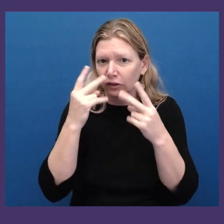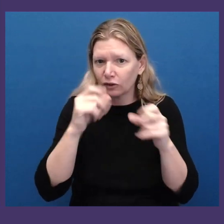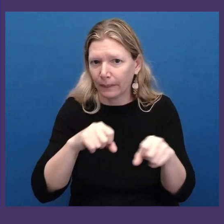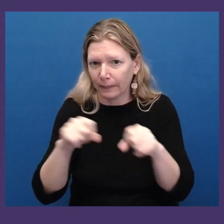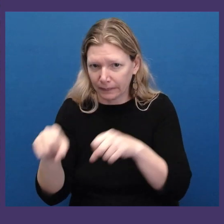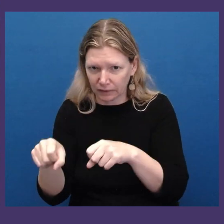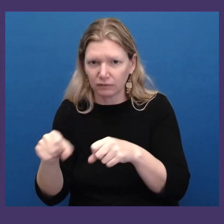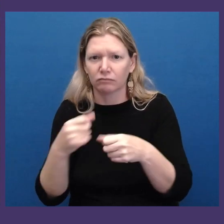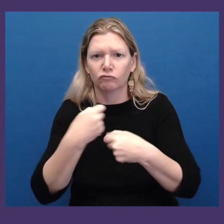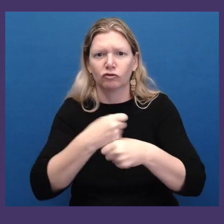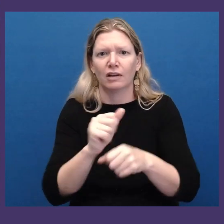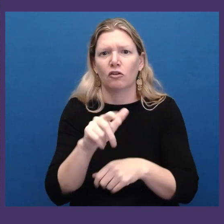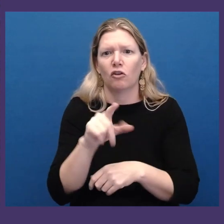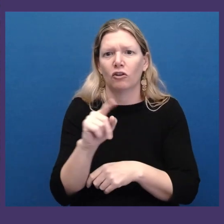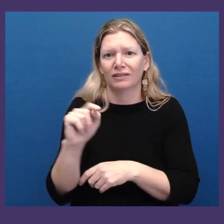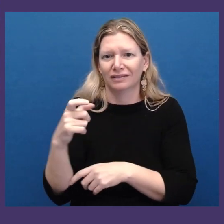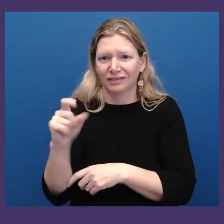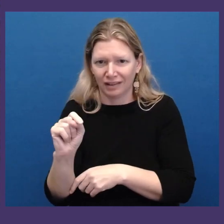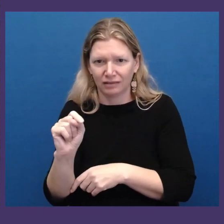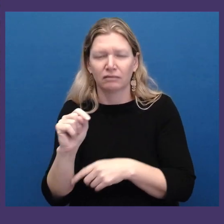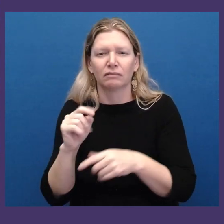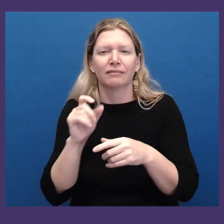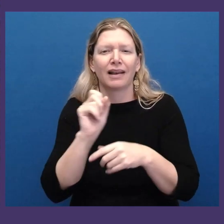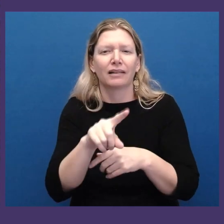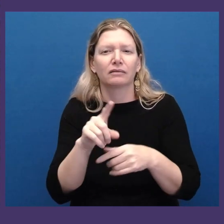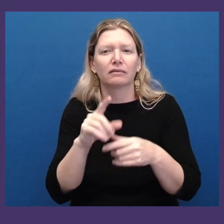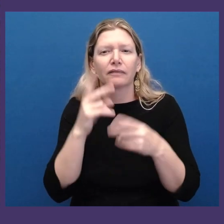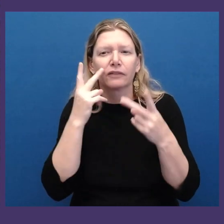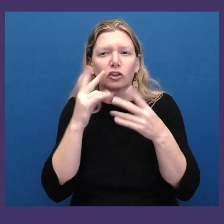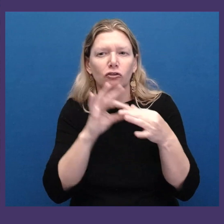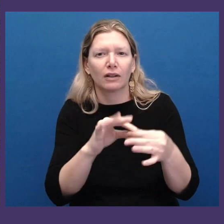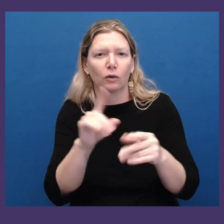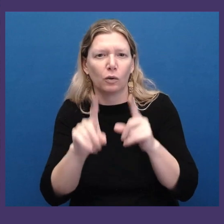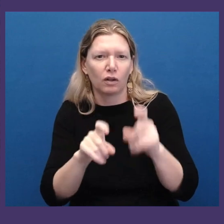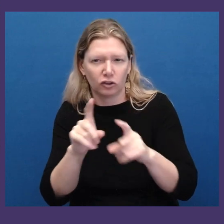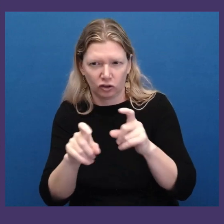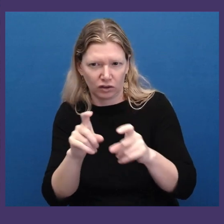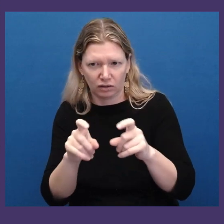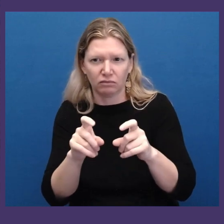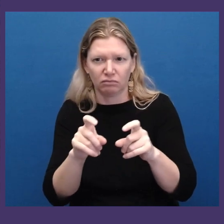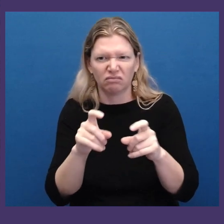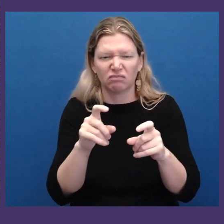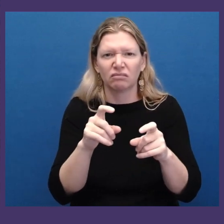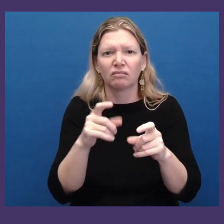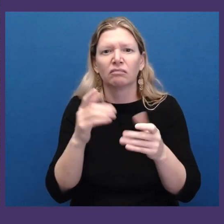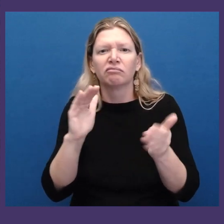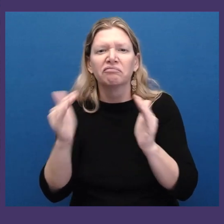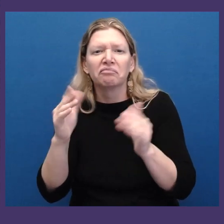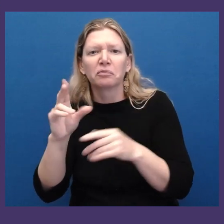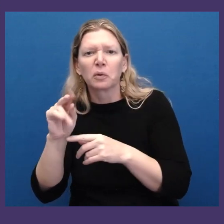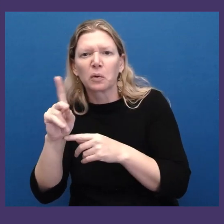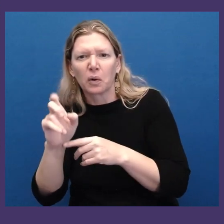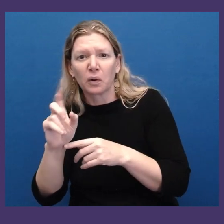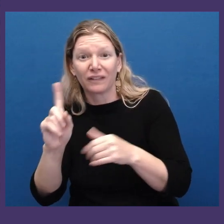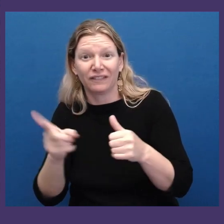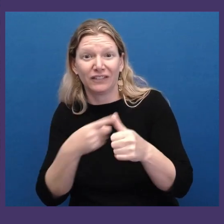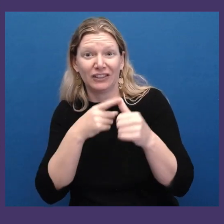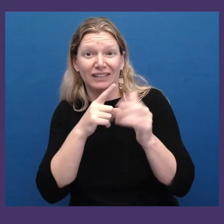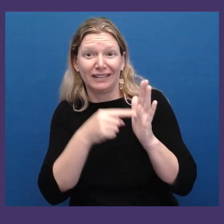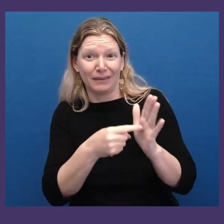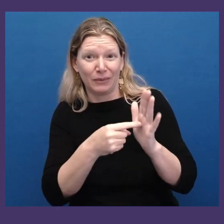Code. The first demo uses the Vision for Copilot extension to generate alt text for images in